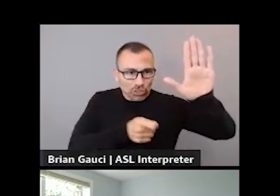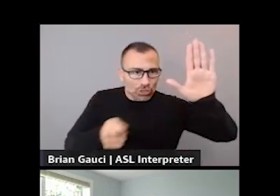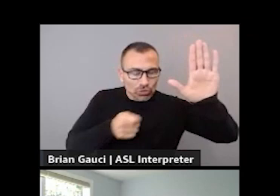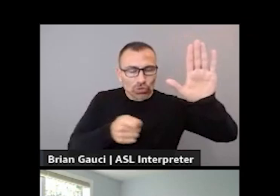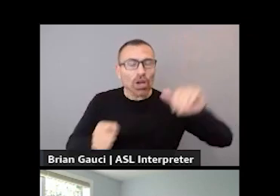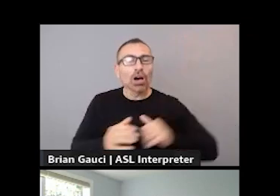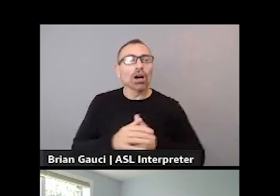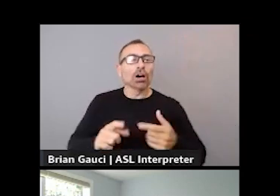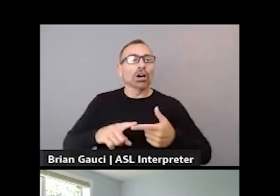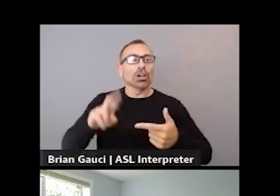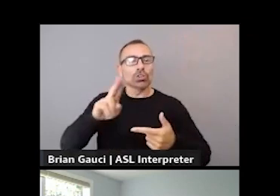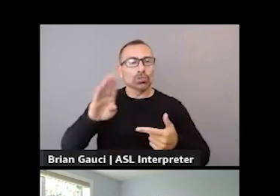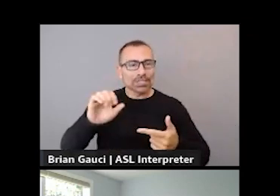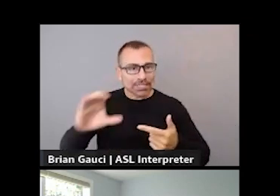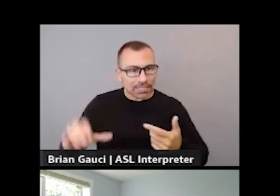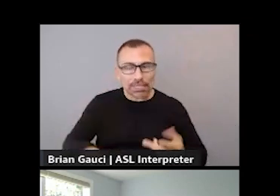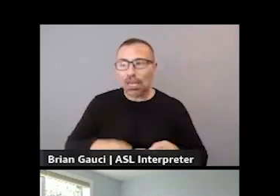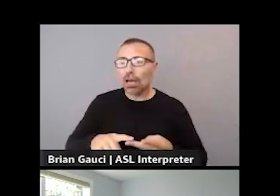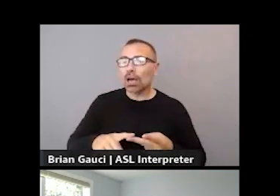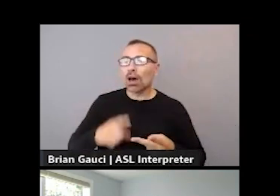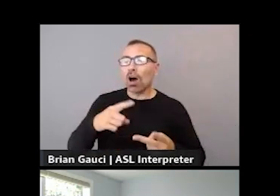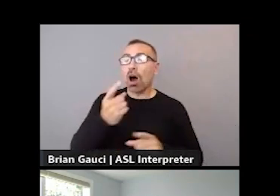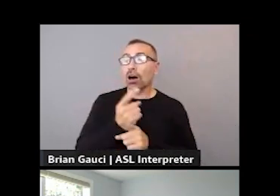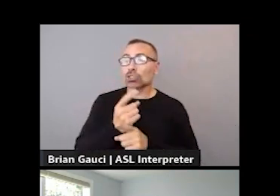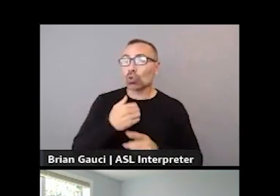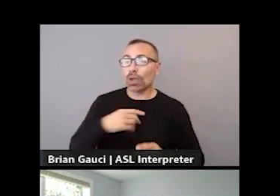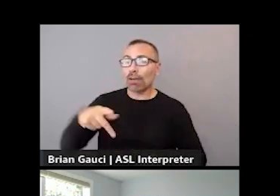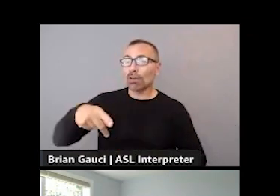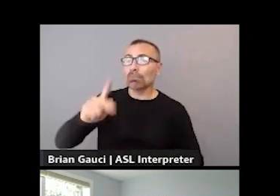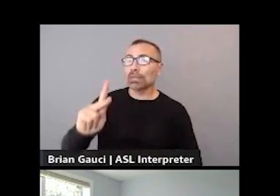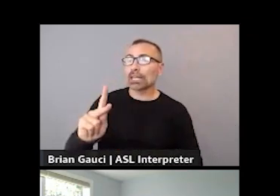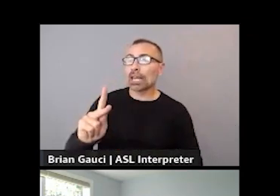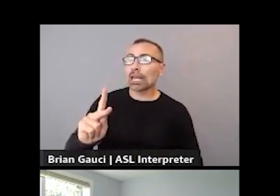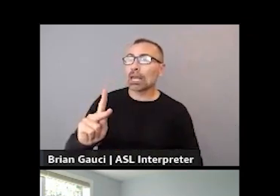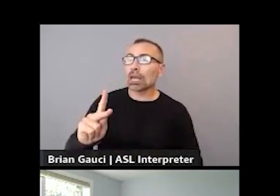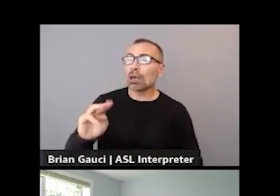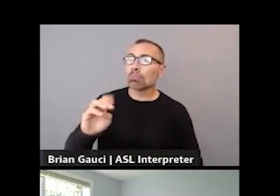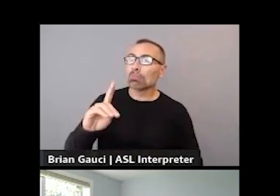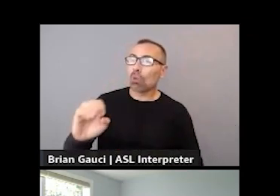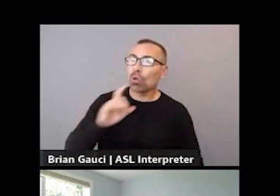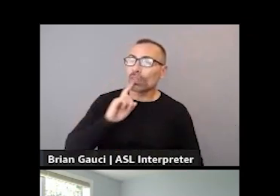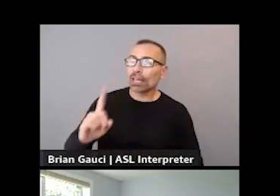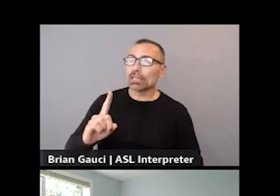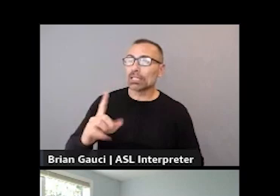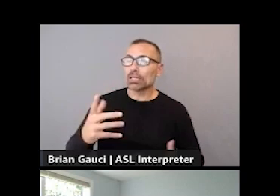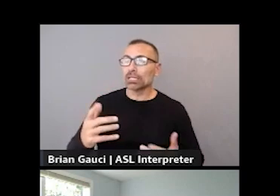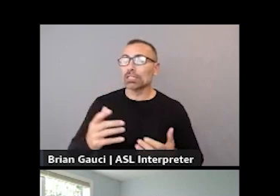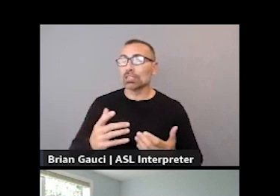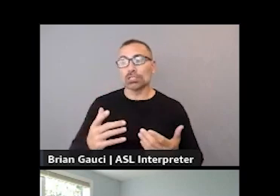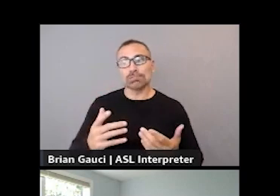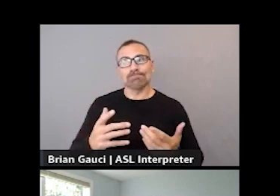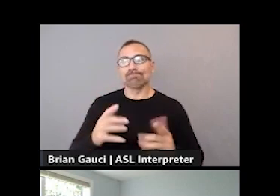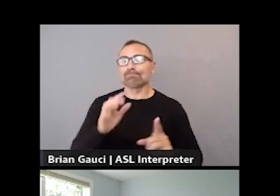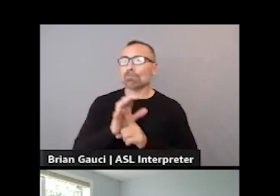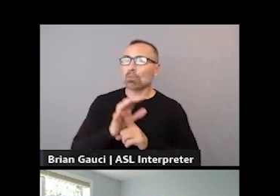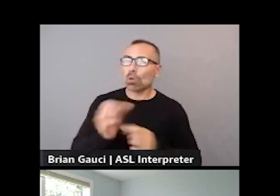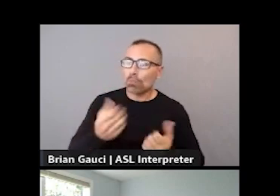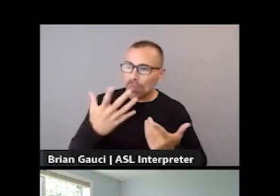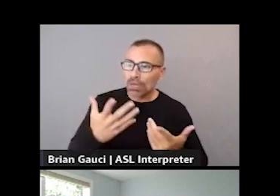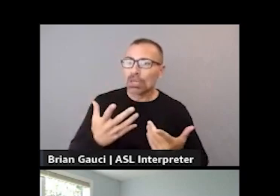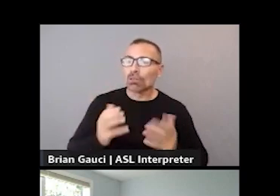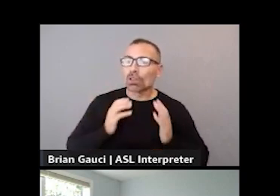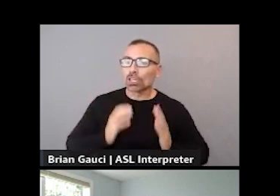about there's a mode in this called PK mode. It's a very popular thing we see some of our customers using. And so I'm going to swap over to that.